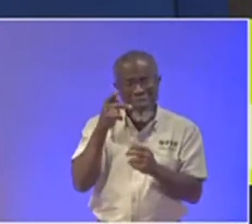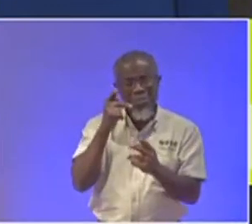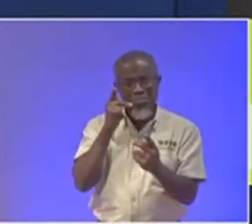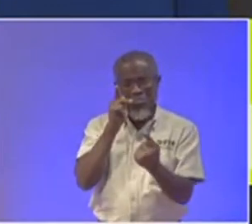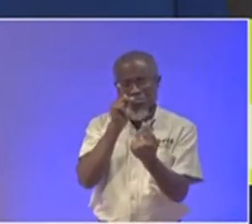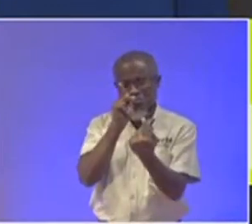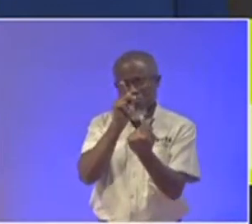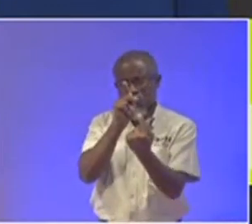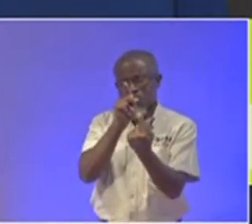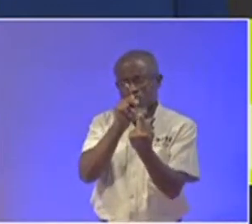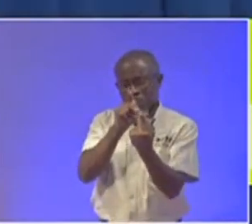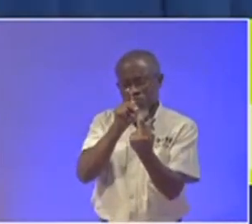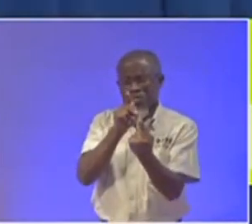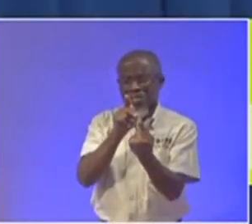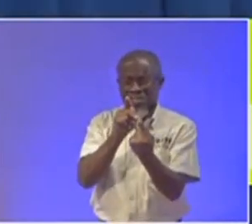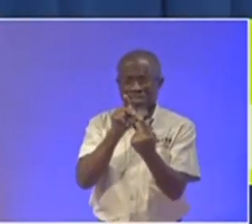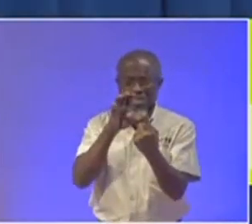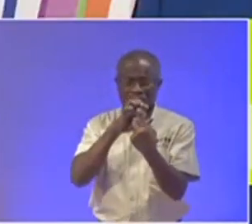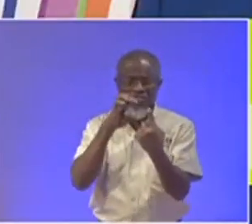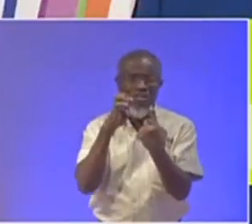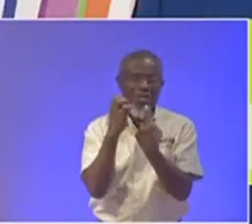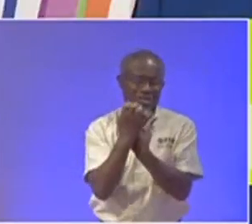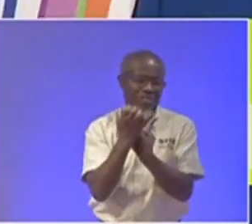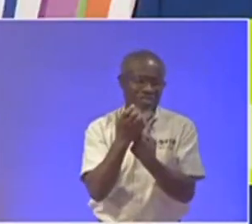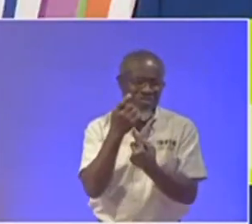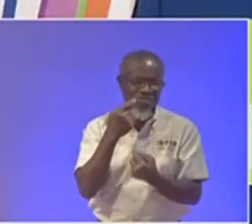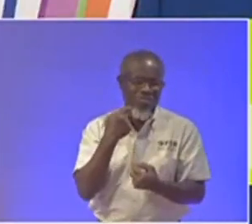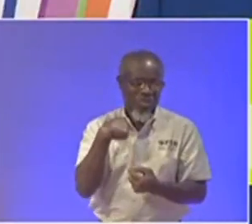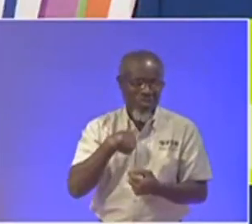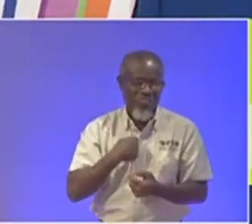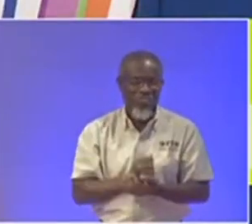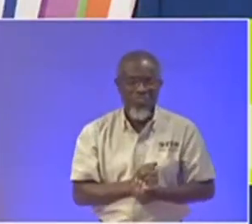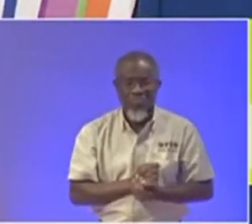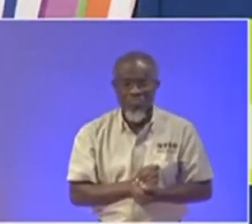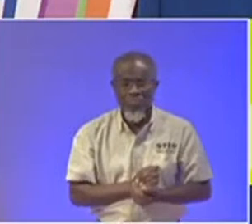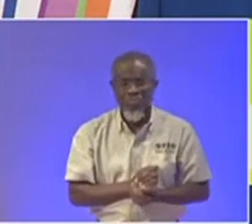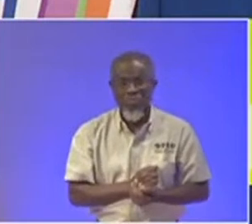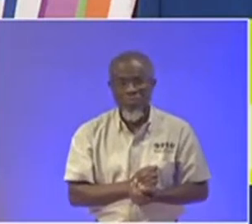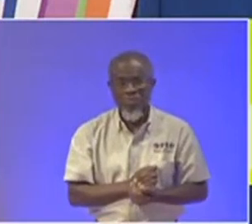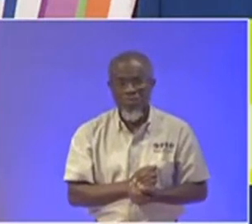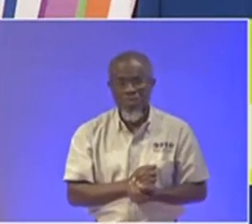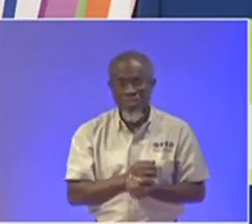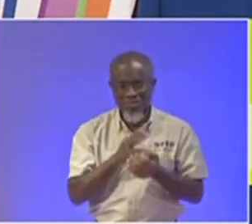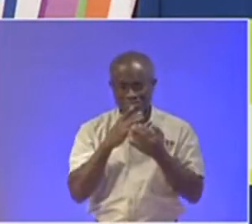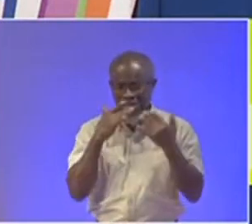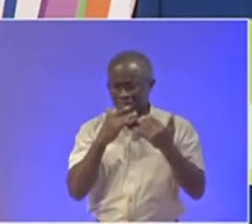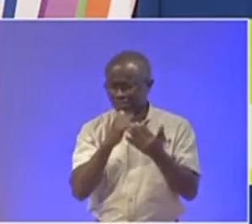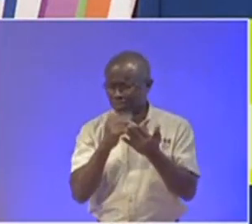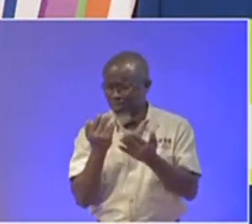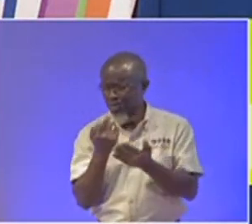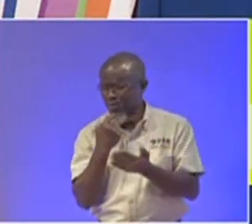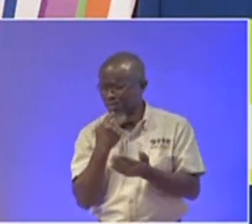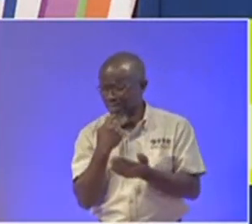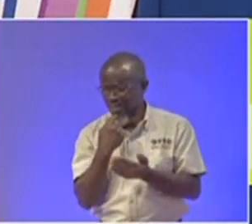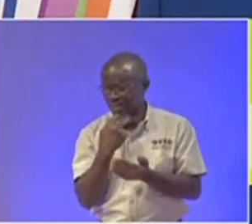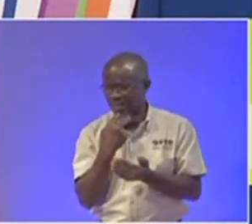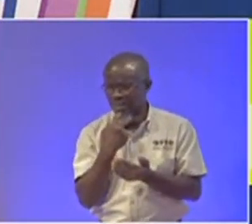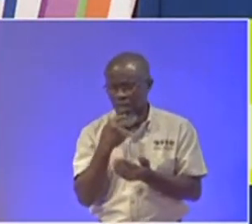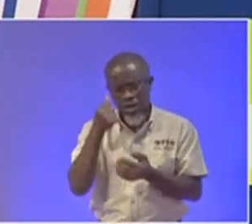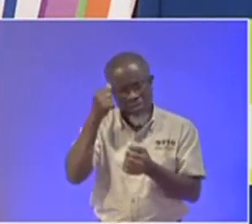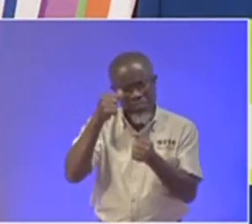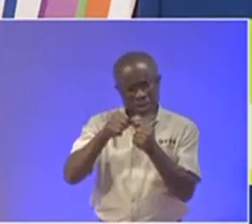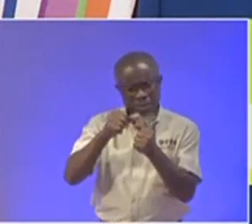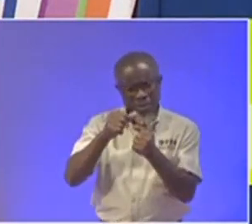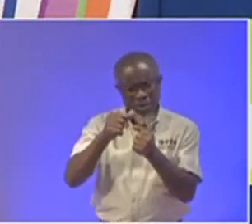my rose-colored glasses. And I smile in one of the things you're saying, and I'm remembering a